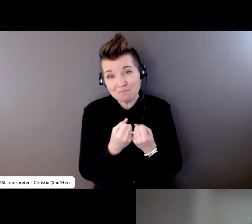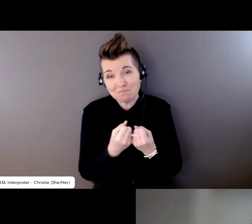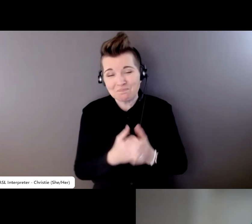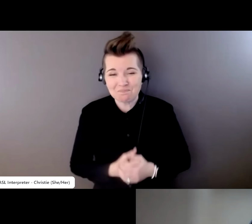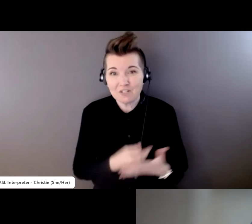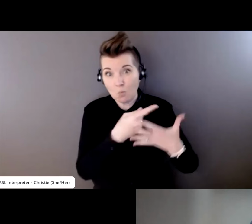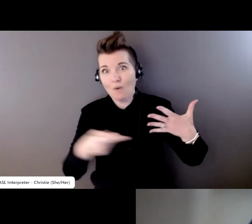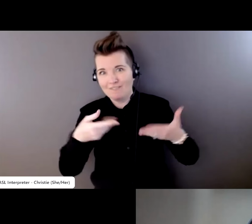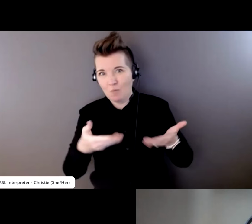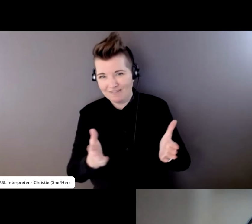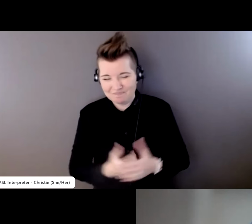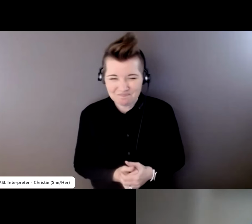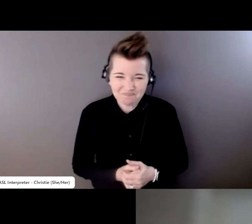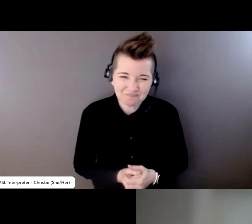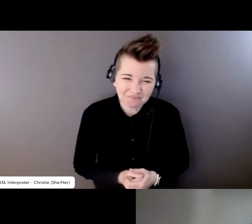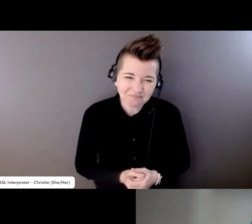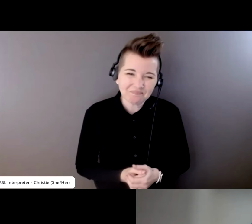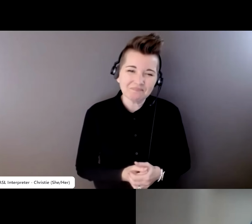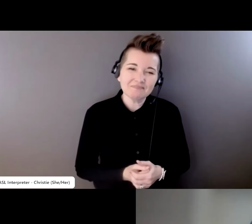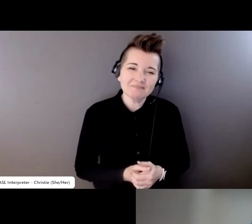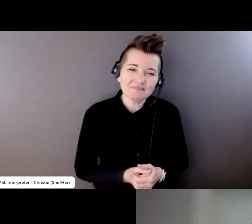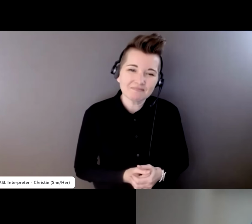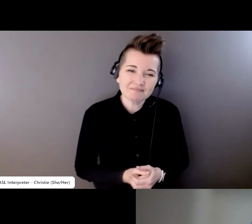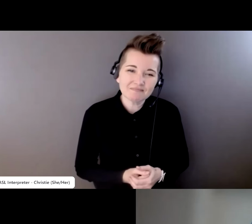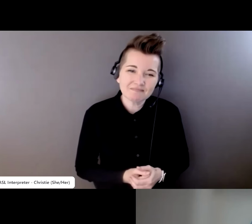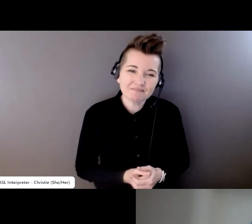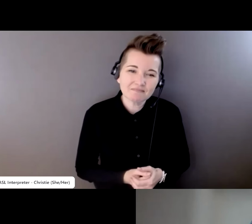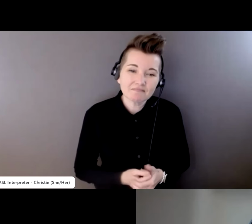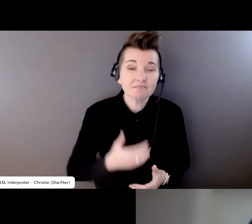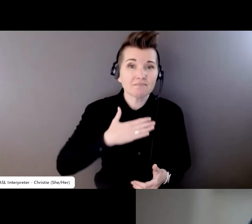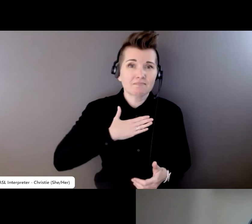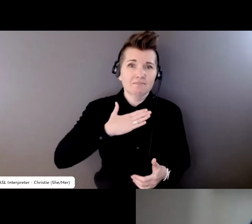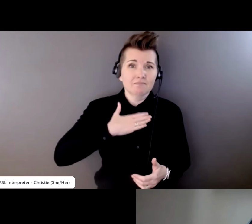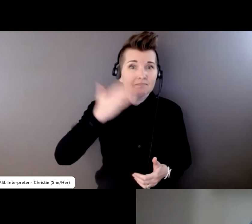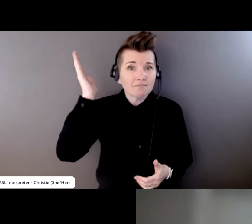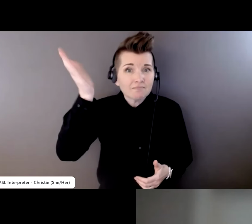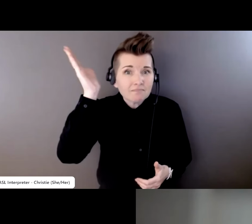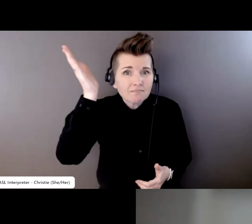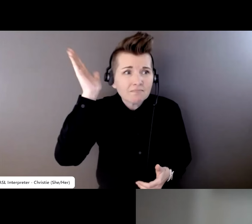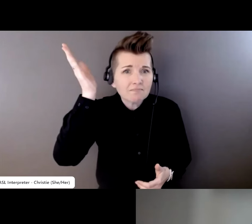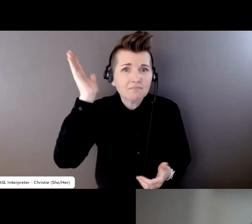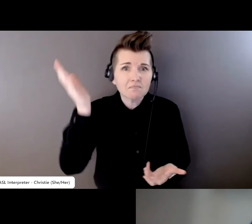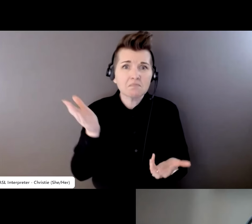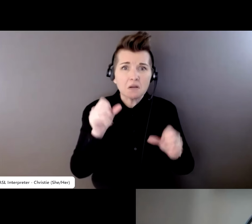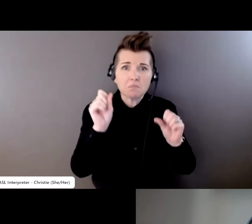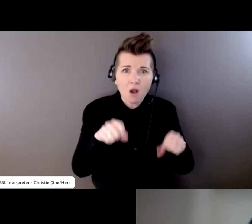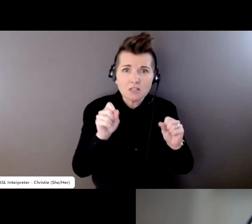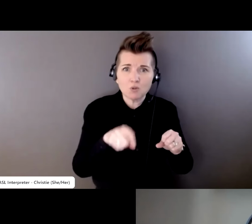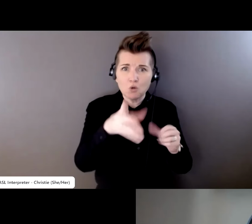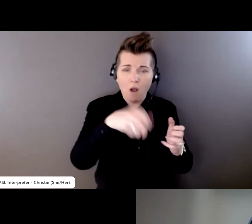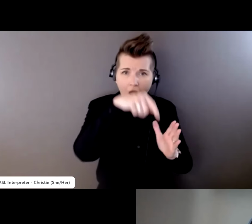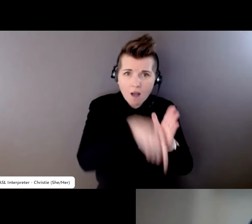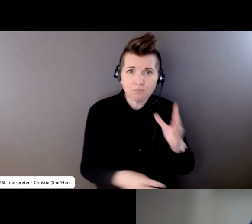the things that I'm speaking about are things that you want to take a deeper dive on, one of the other services that we